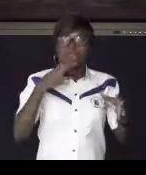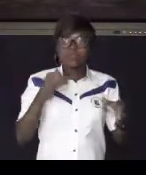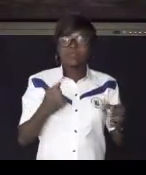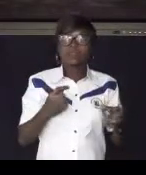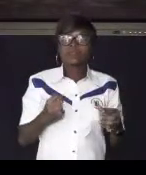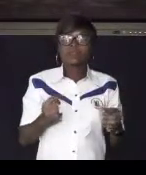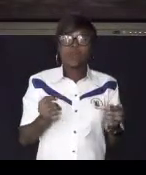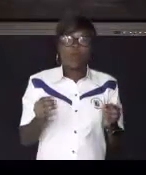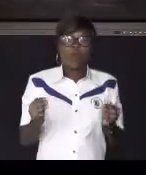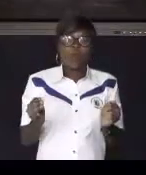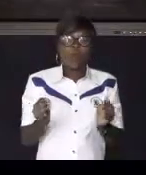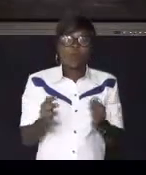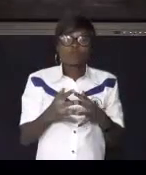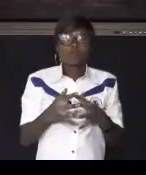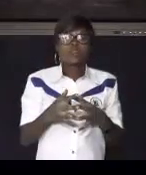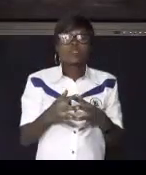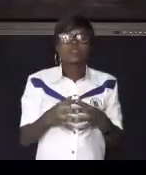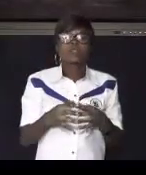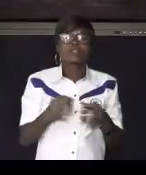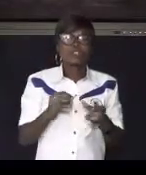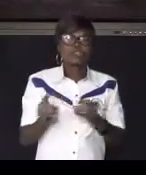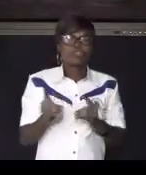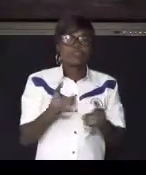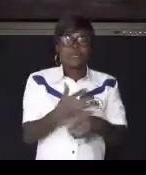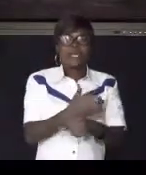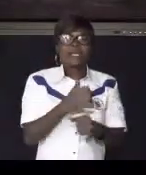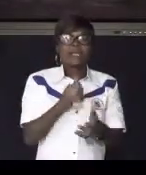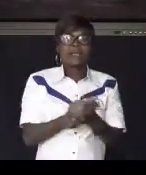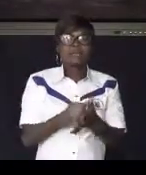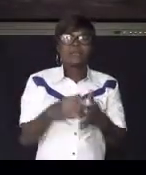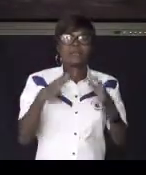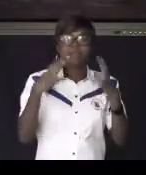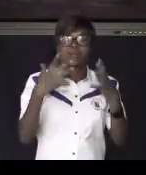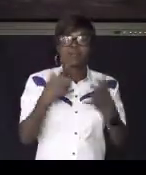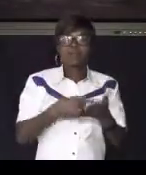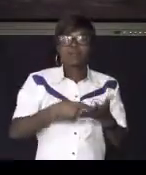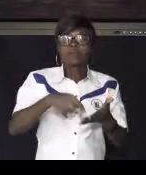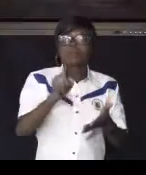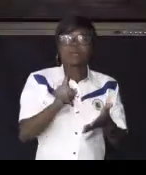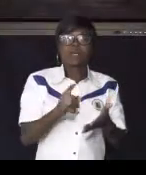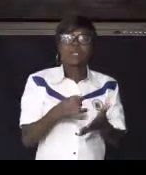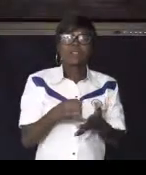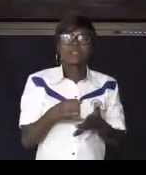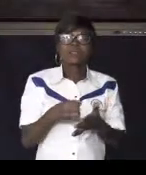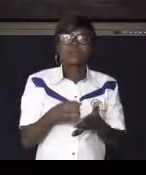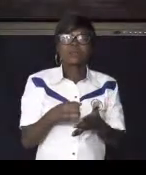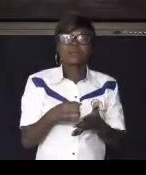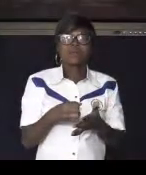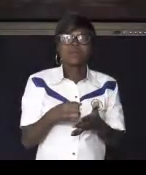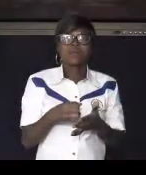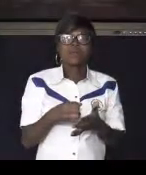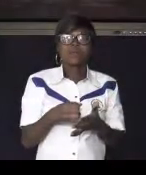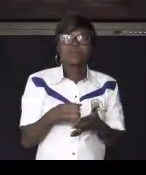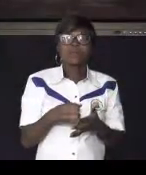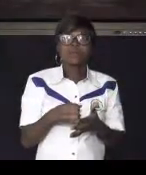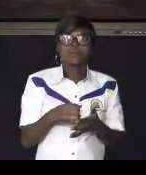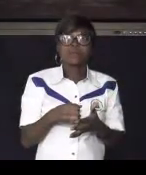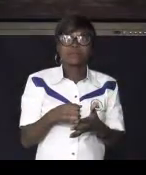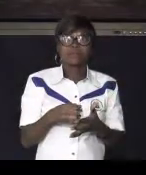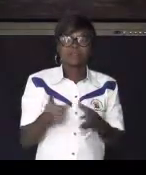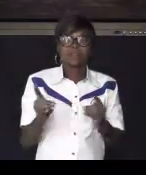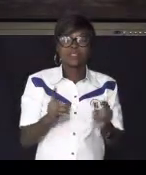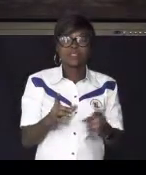of expand is contract. Did you get that? Give yourself a tick if you do, or if you